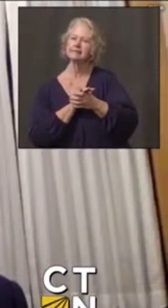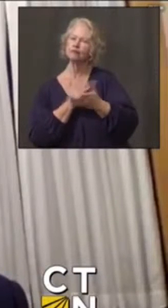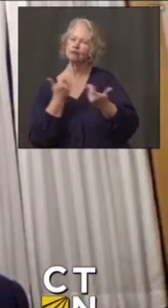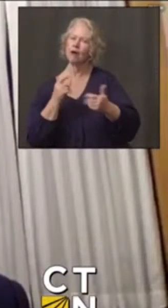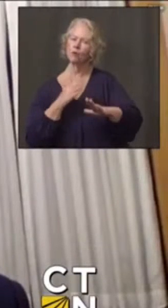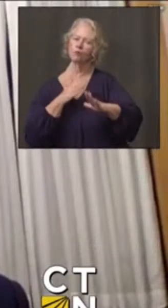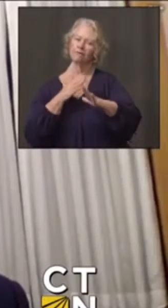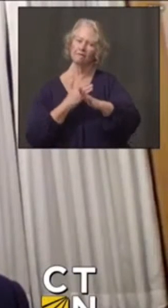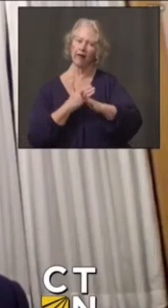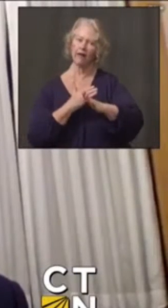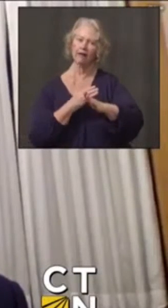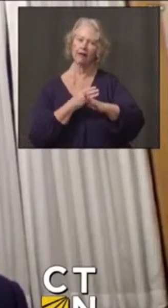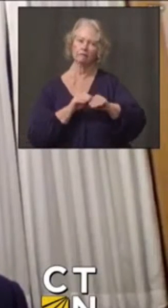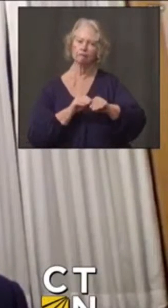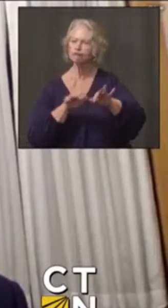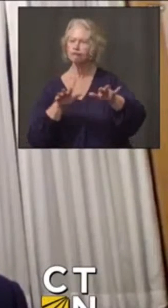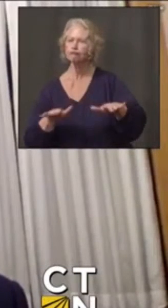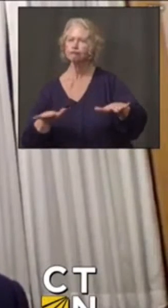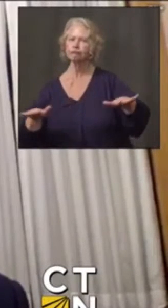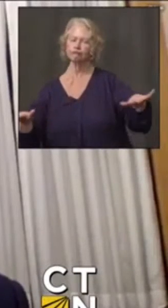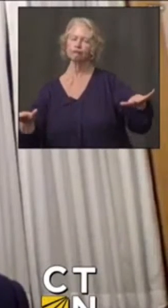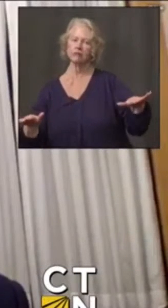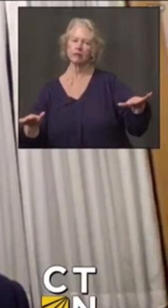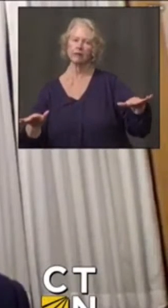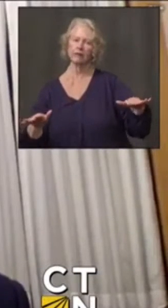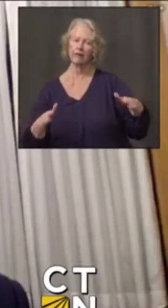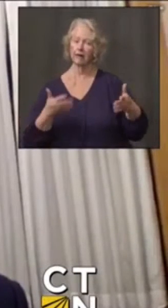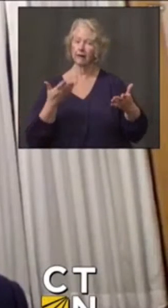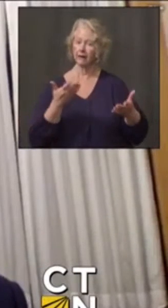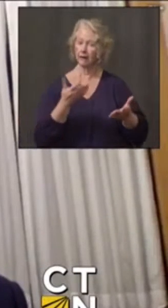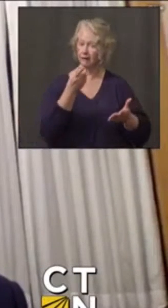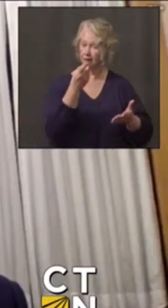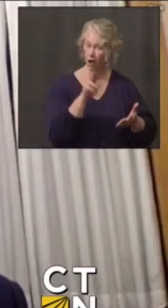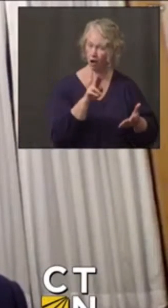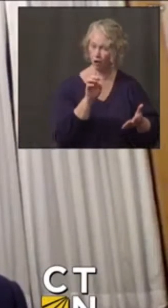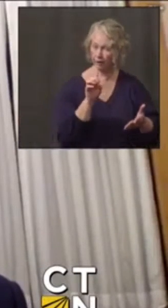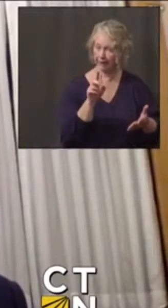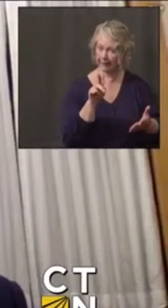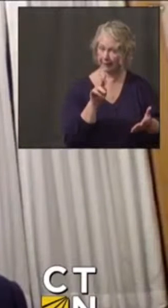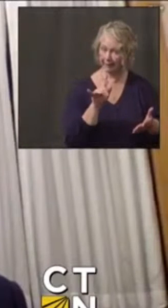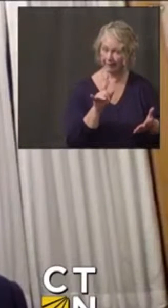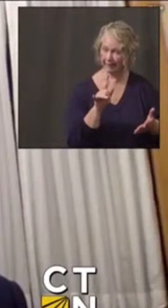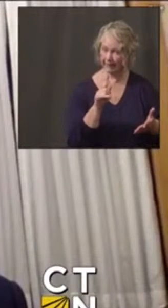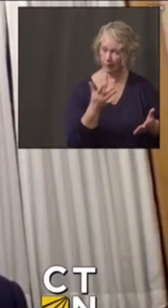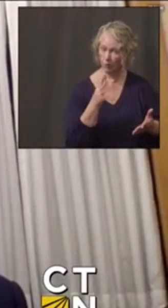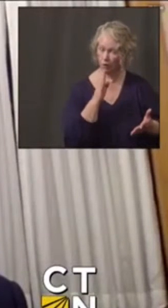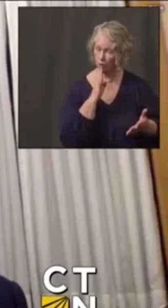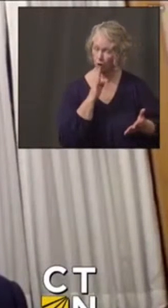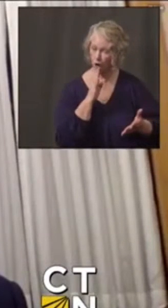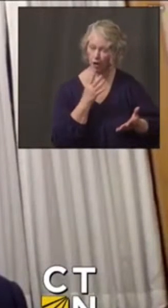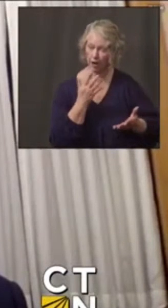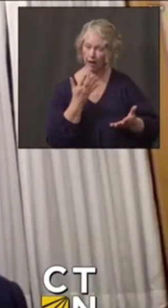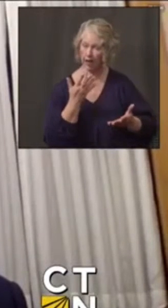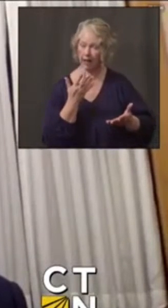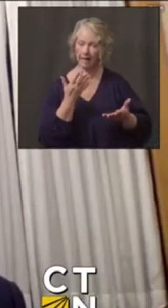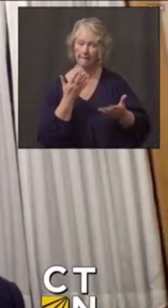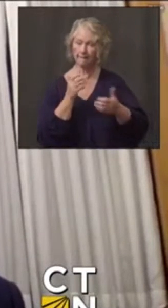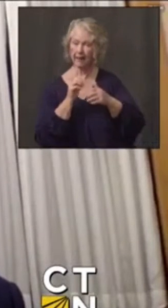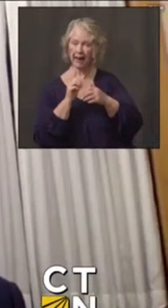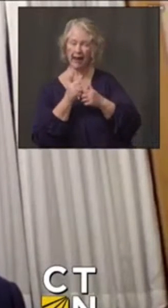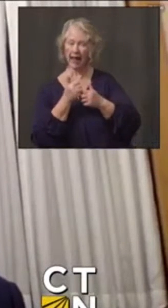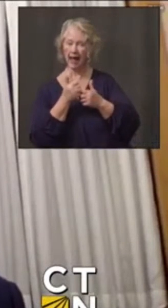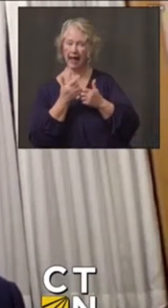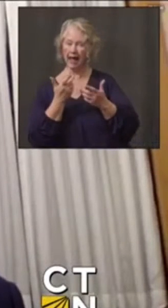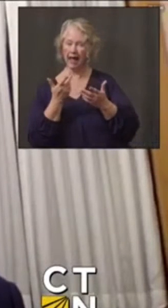of transmission that we're seeing occur right now. But Dr. Eady, maybe you could comment on the changing approach to treating COVID patients and how that changes our need